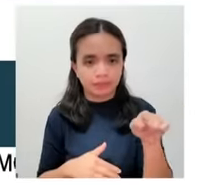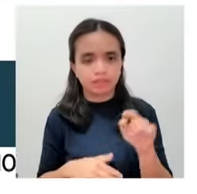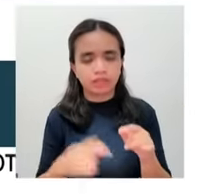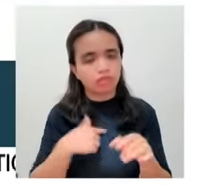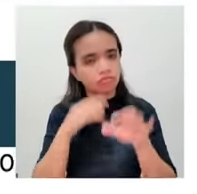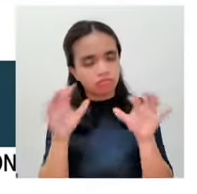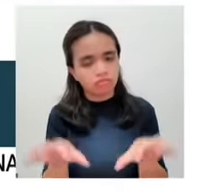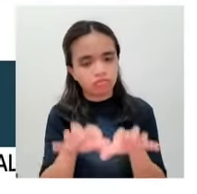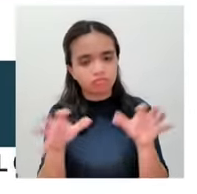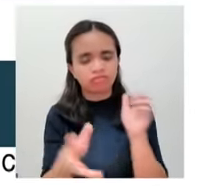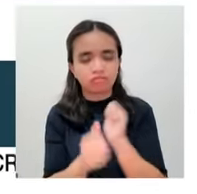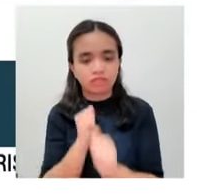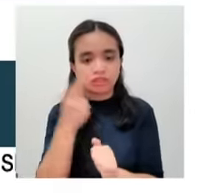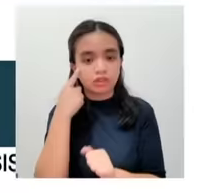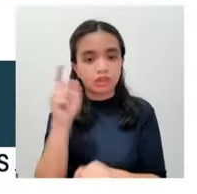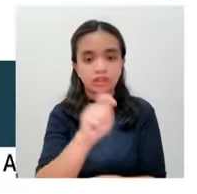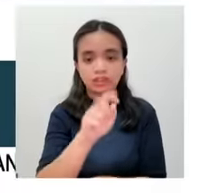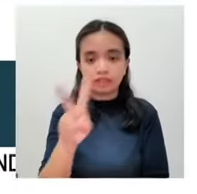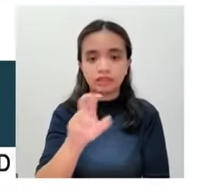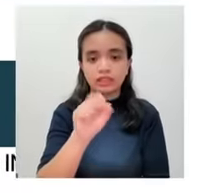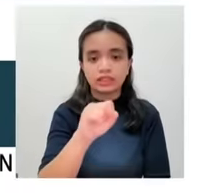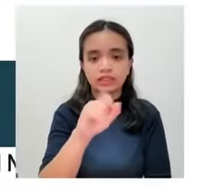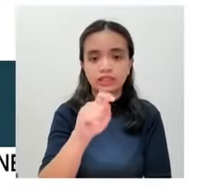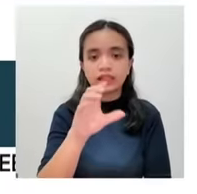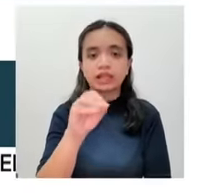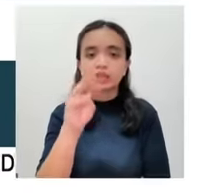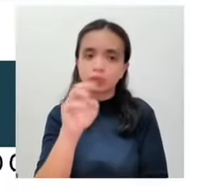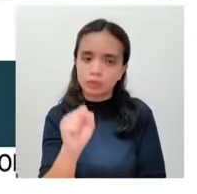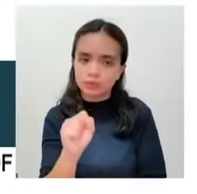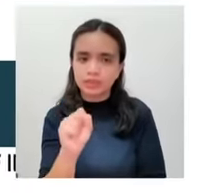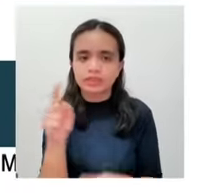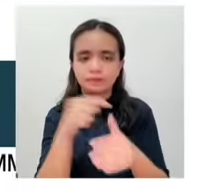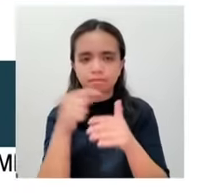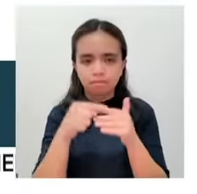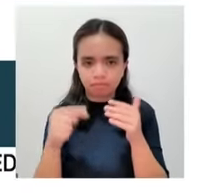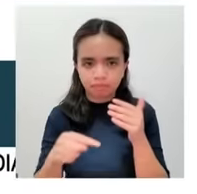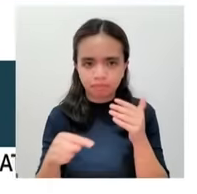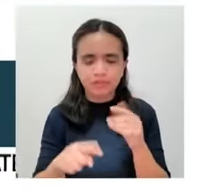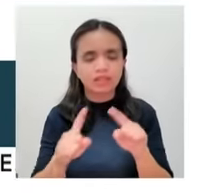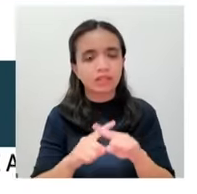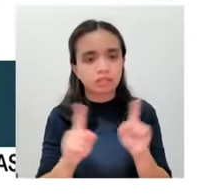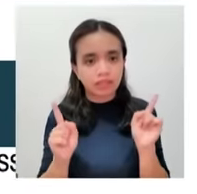I was working mostly for TV, doing sitcoms, school book, mga ganyan, no? But